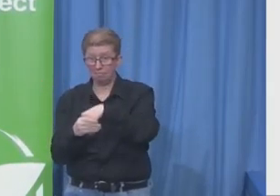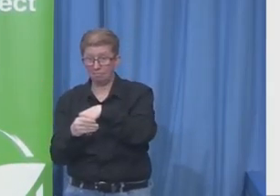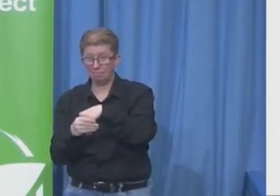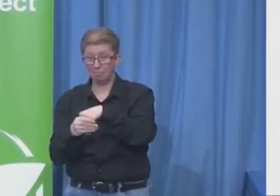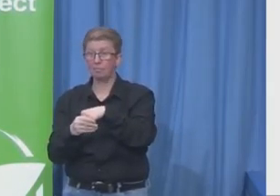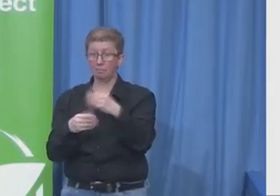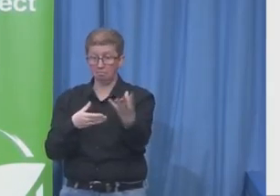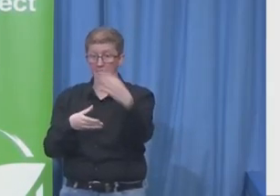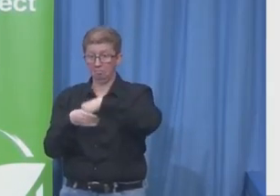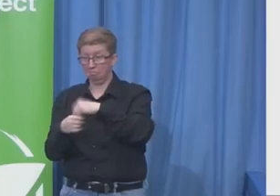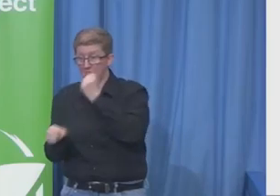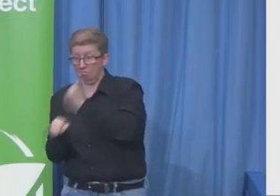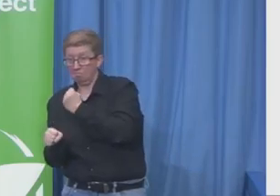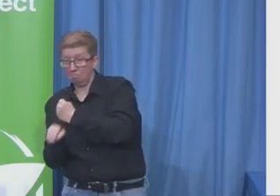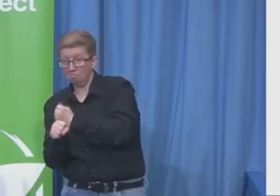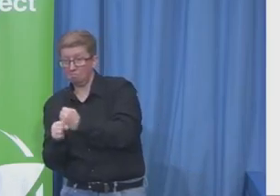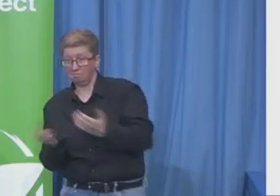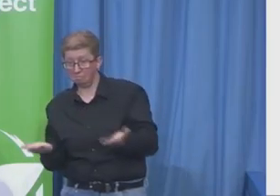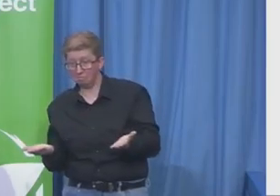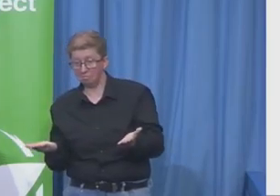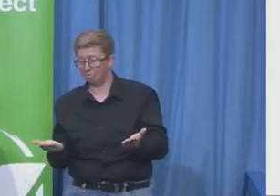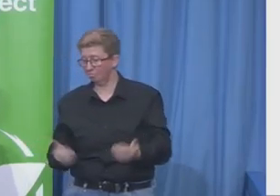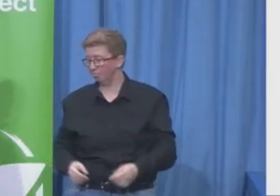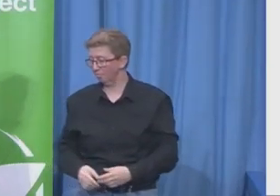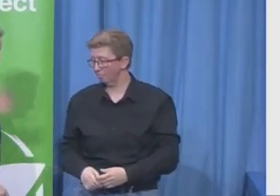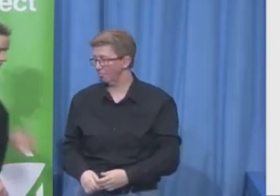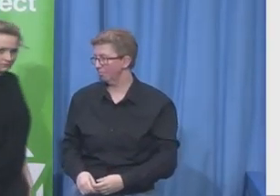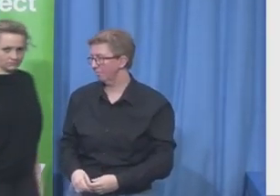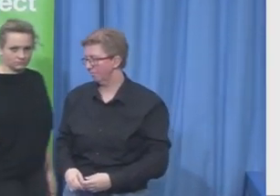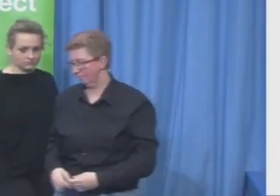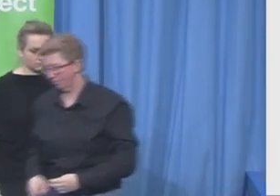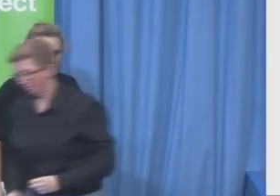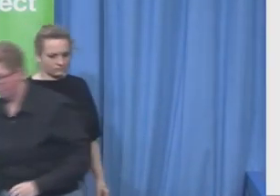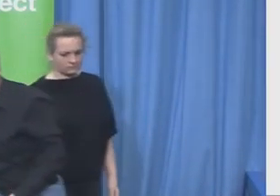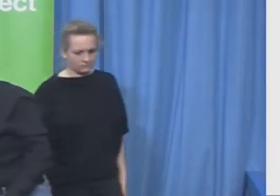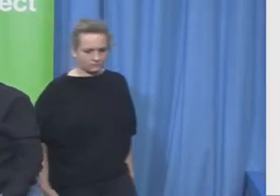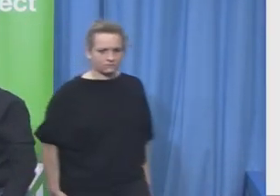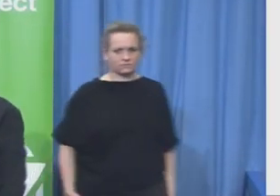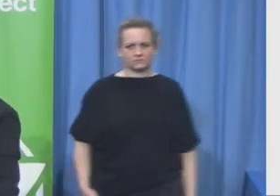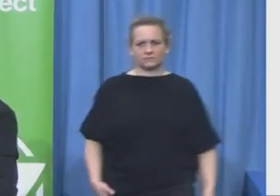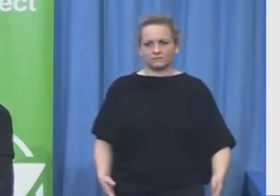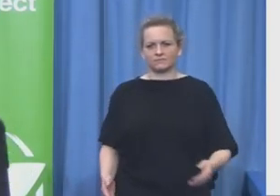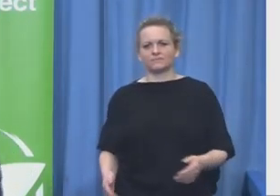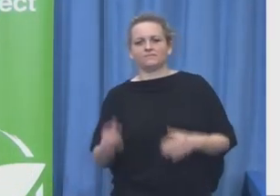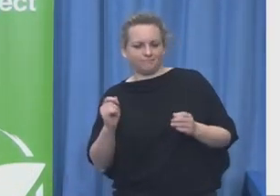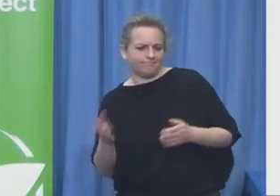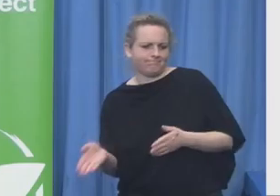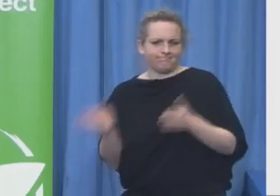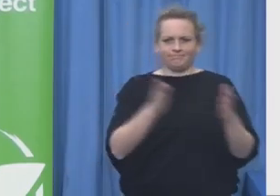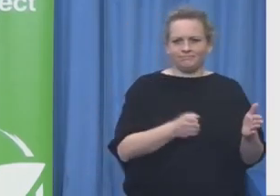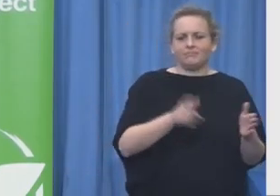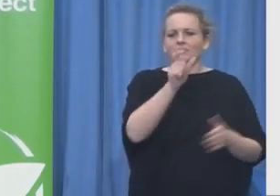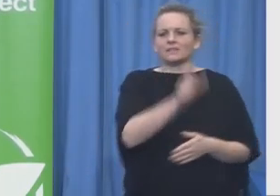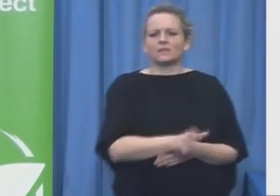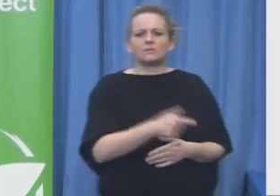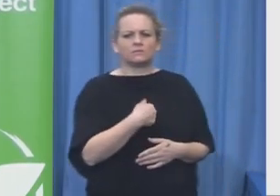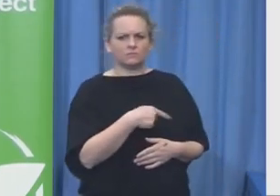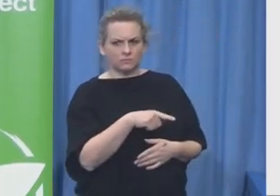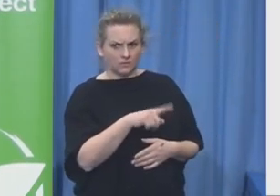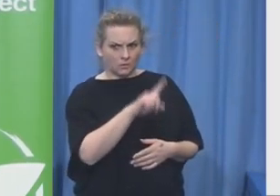USAID characteristic, good examples of your projects. Sure, so I'm really pleased to be here